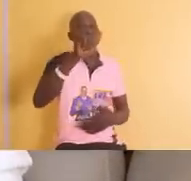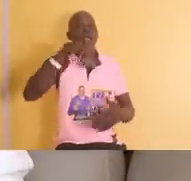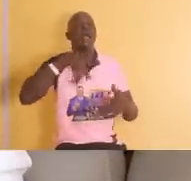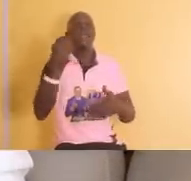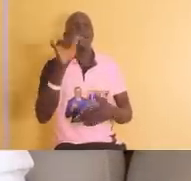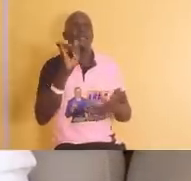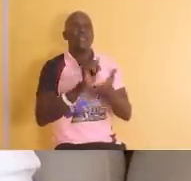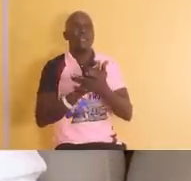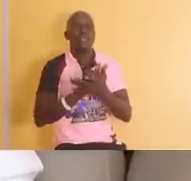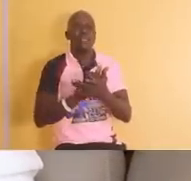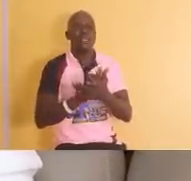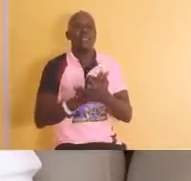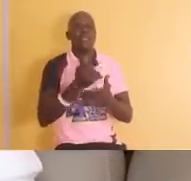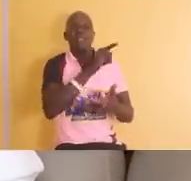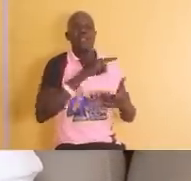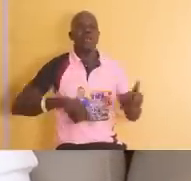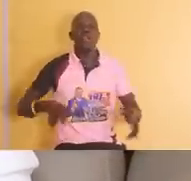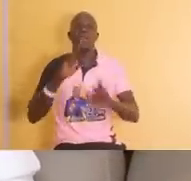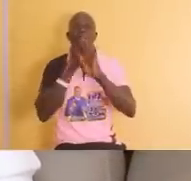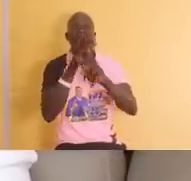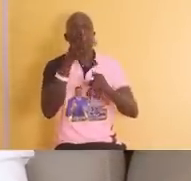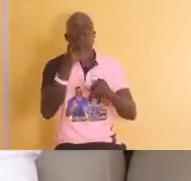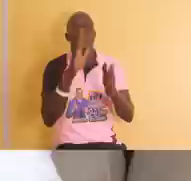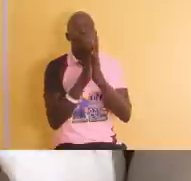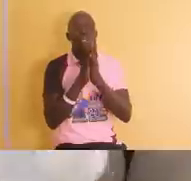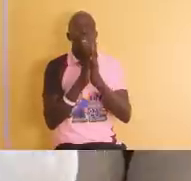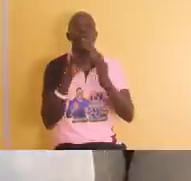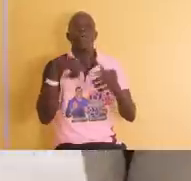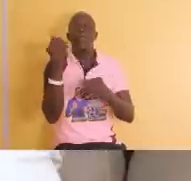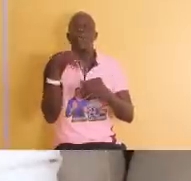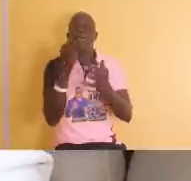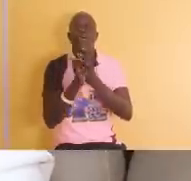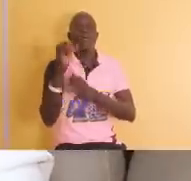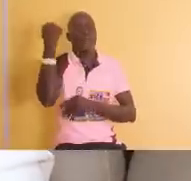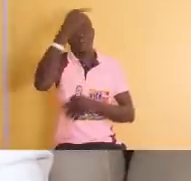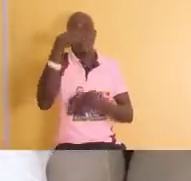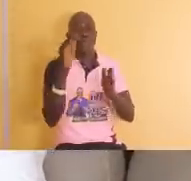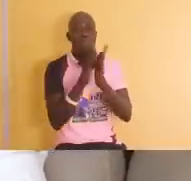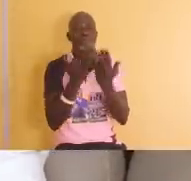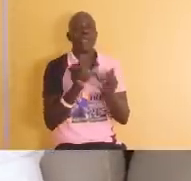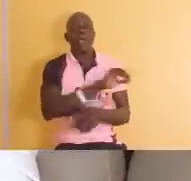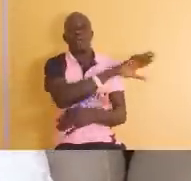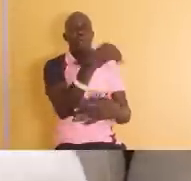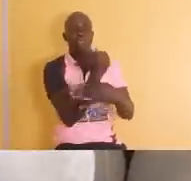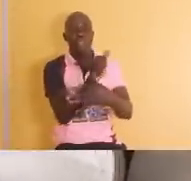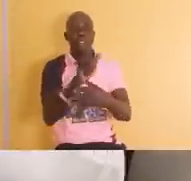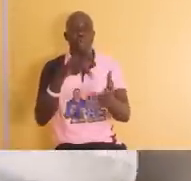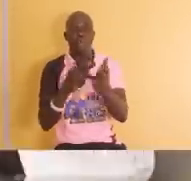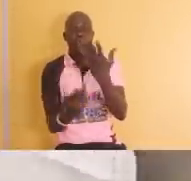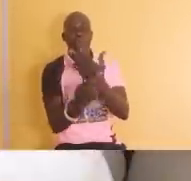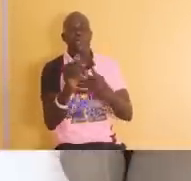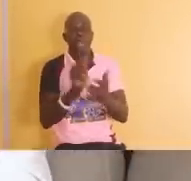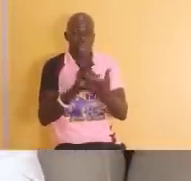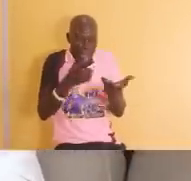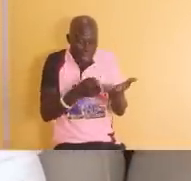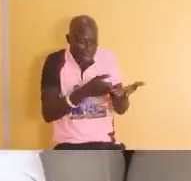So for I declare to you that the Lord that answered prayer. Enter on Facebook. Those of your Facebook. Best send share program. As you share this program, then